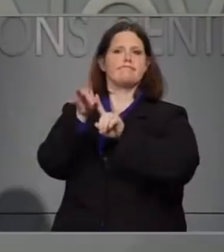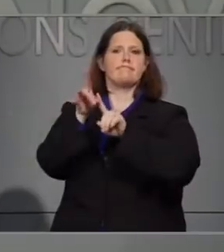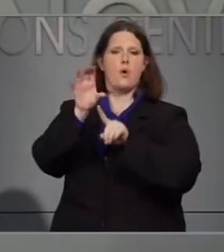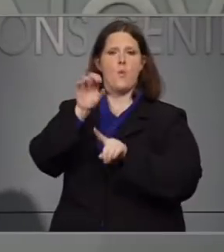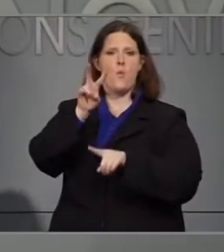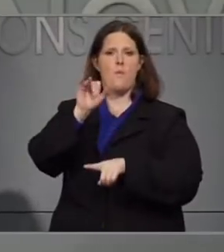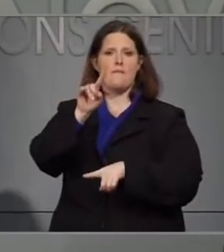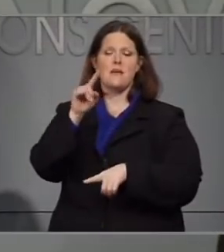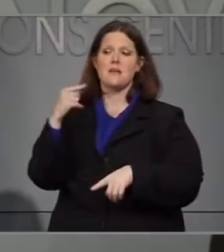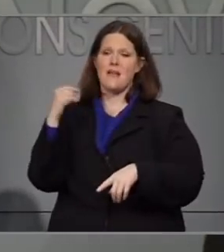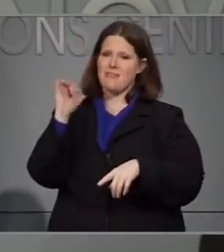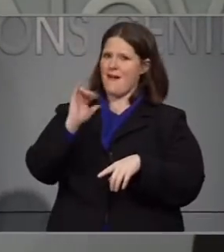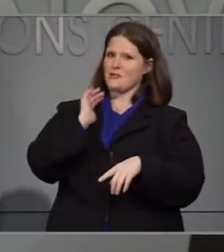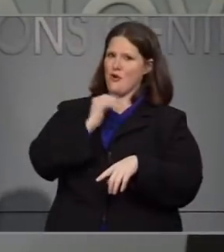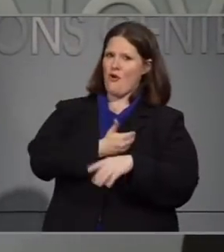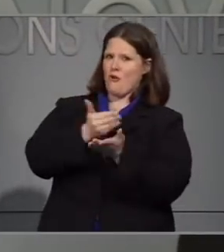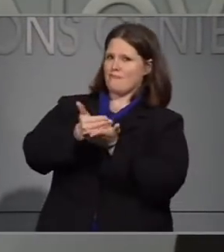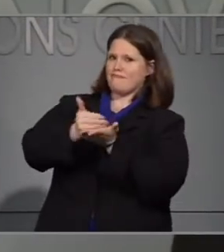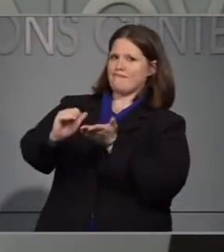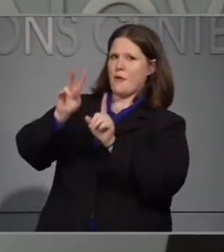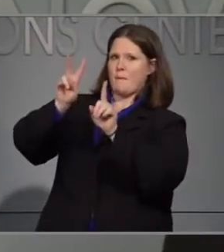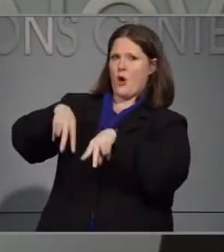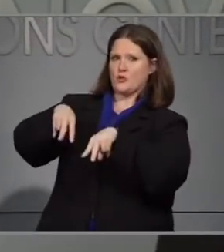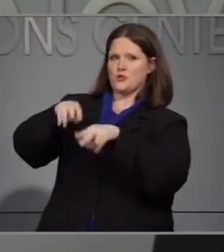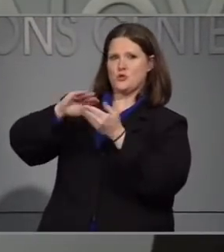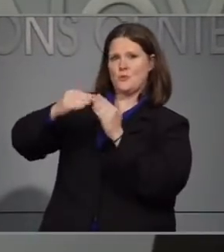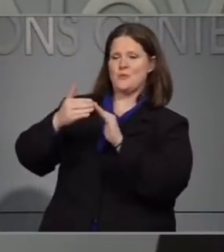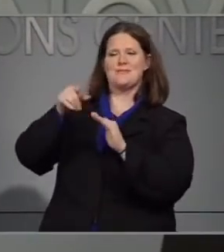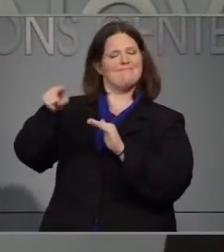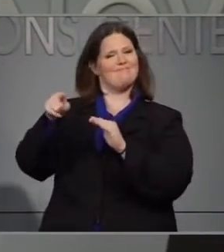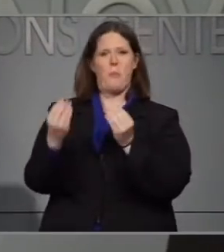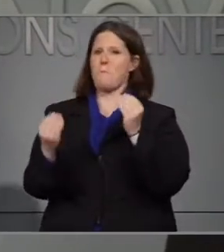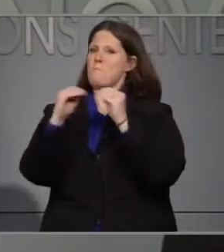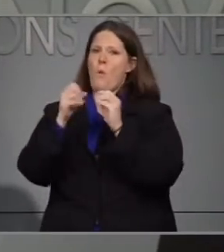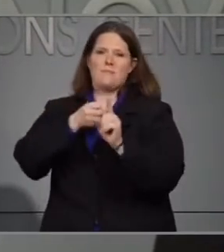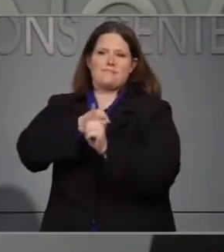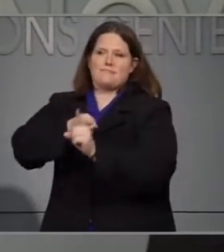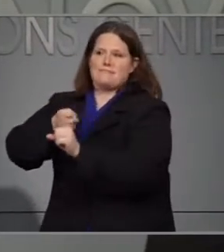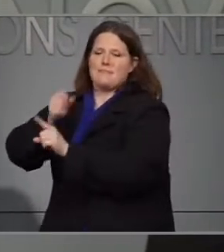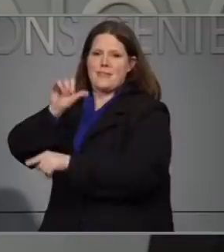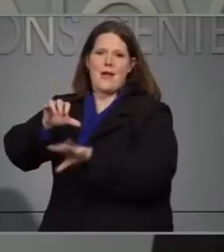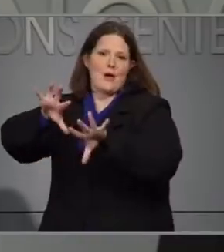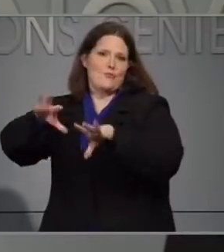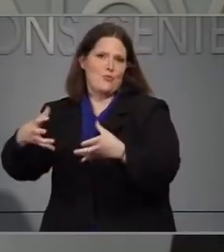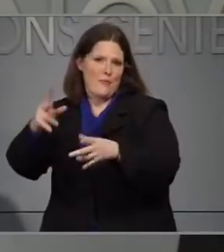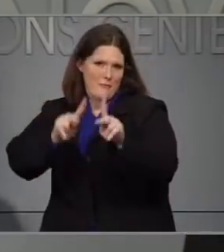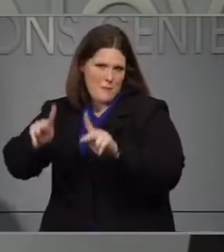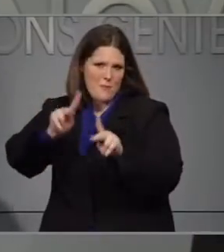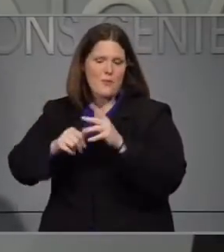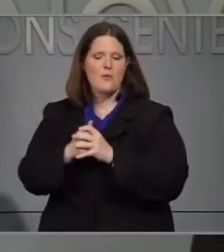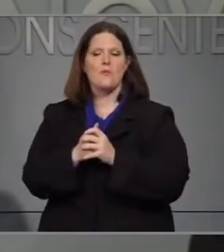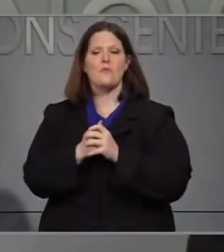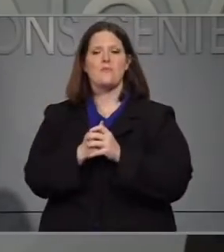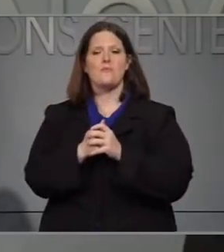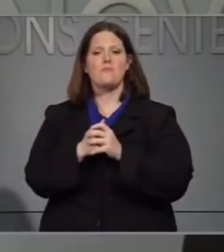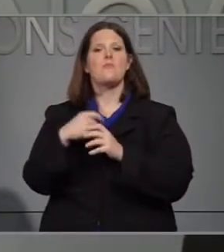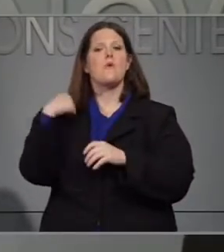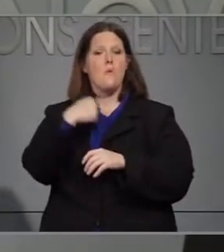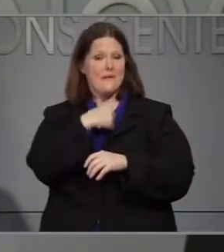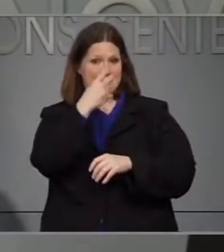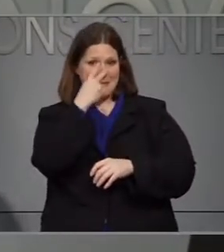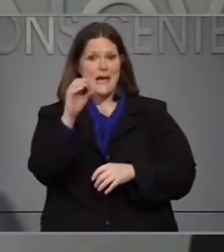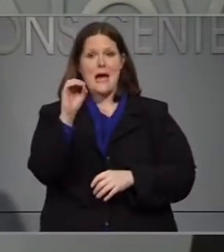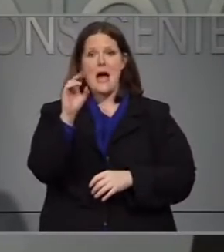of our historically marginalized communities are being disproportionately impacted. And so we are seeing